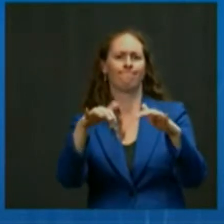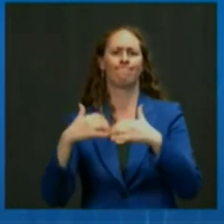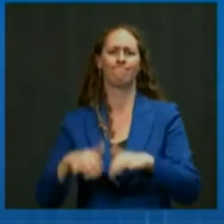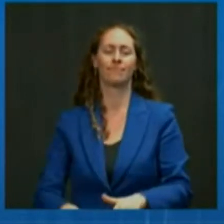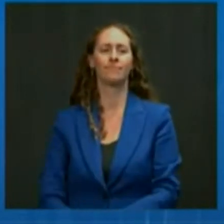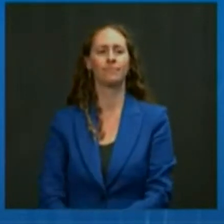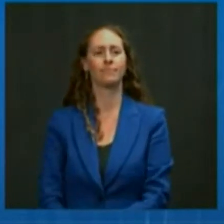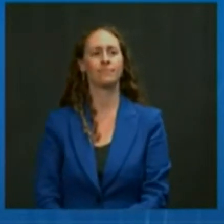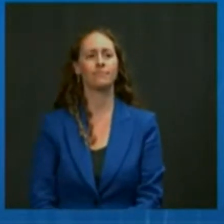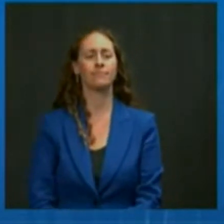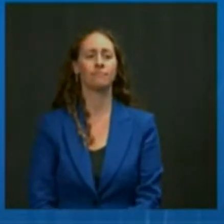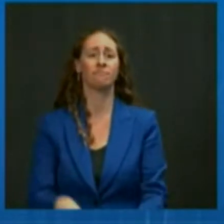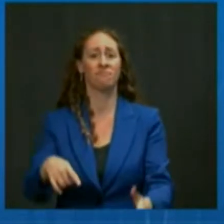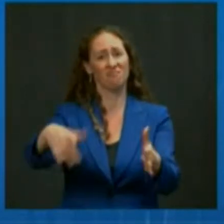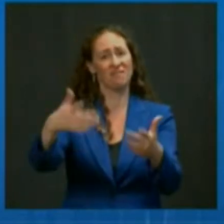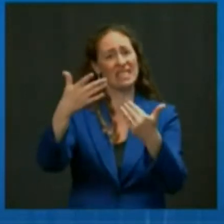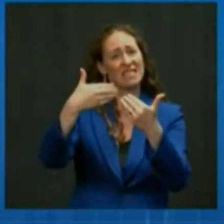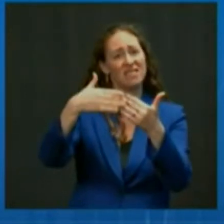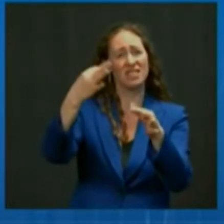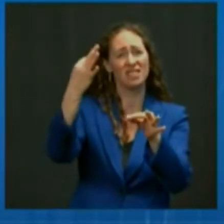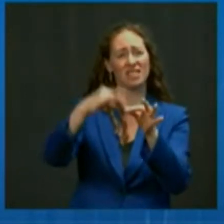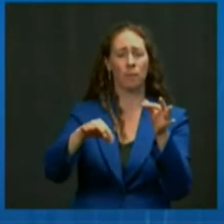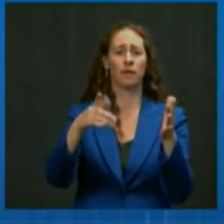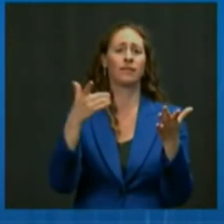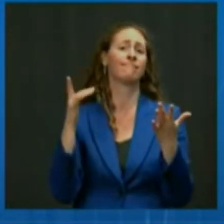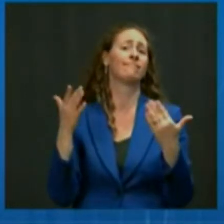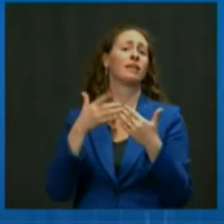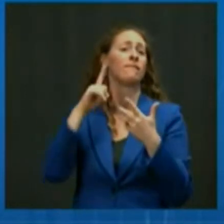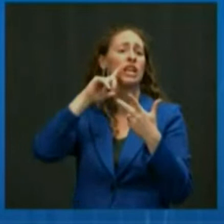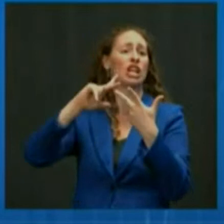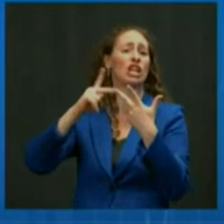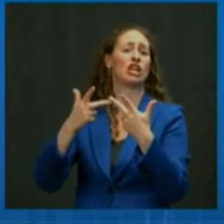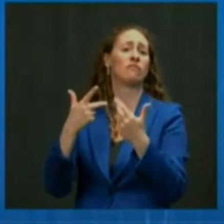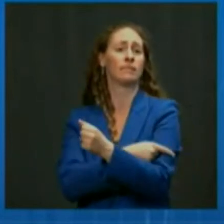a booster shot as it is to get a first shot today.